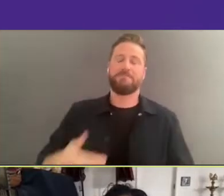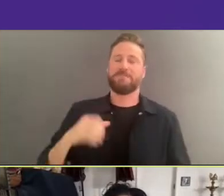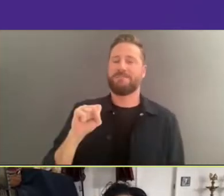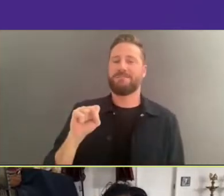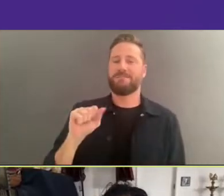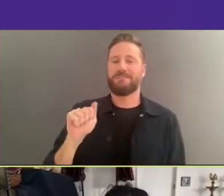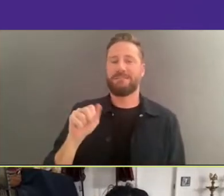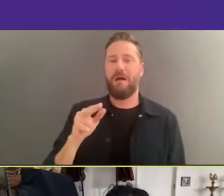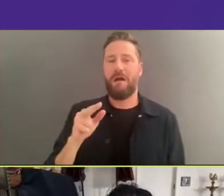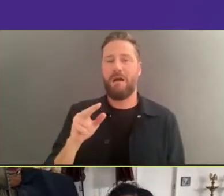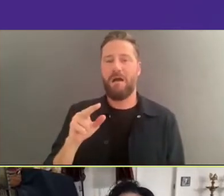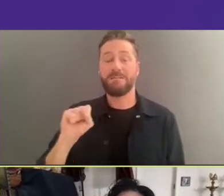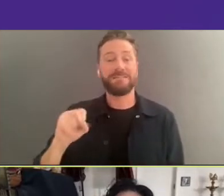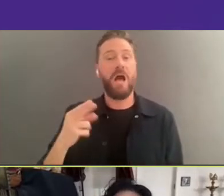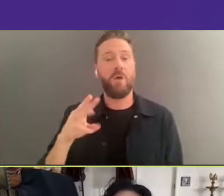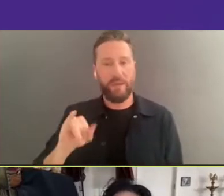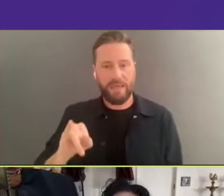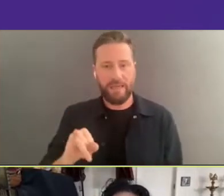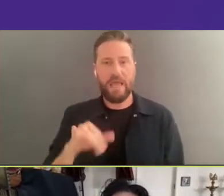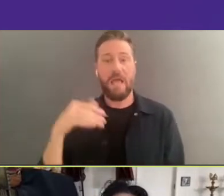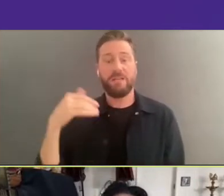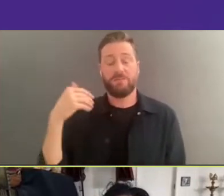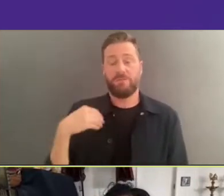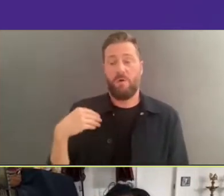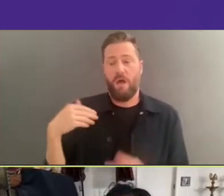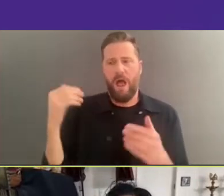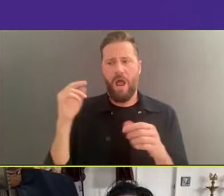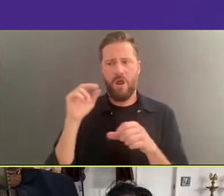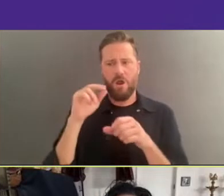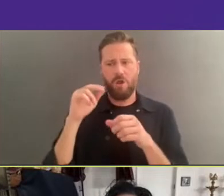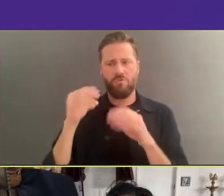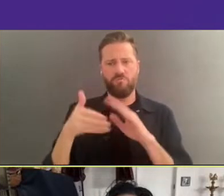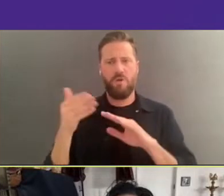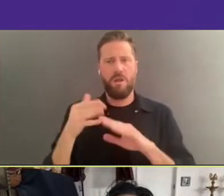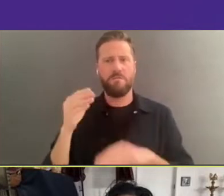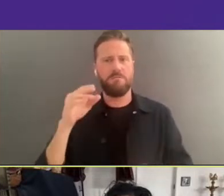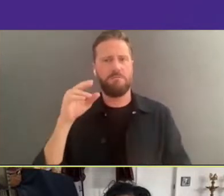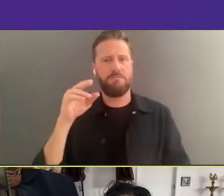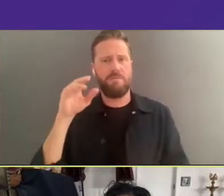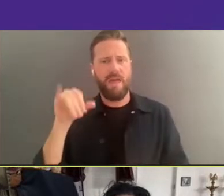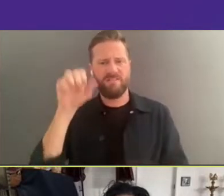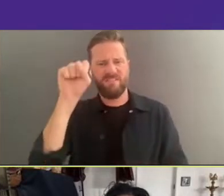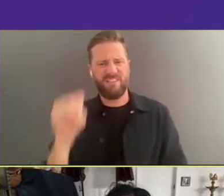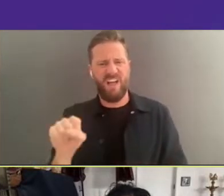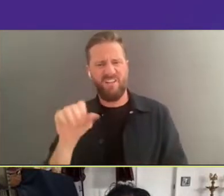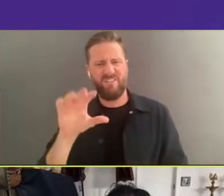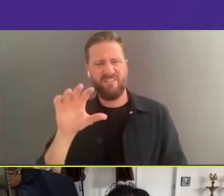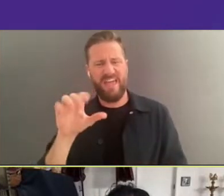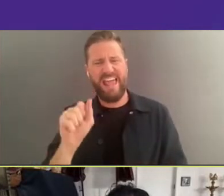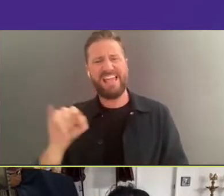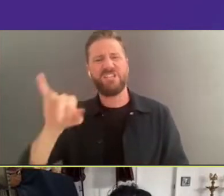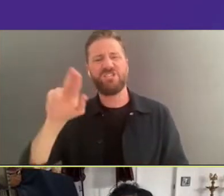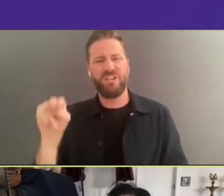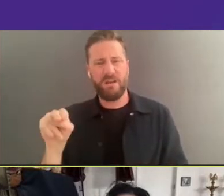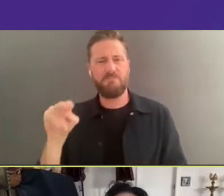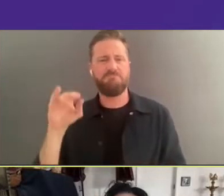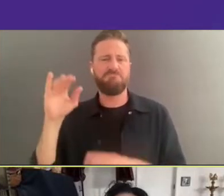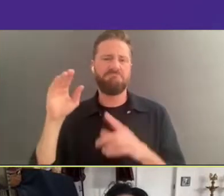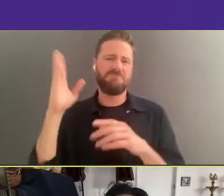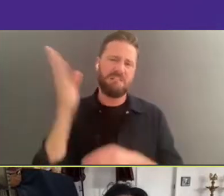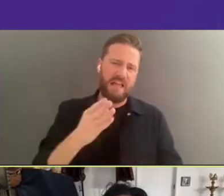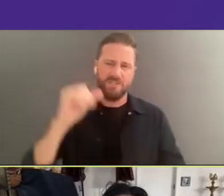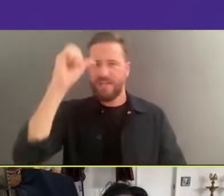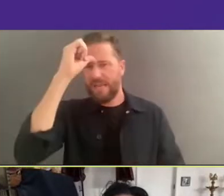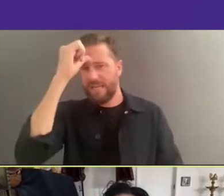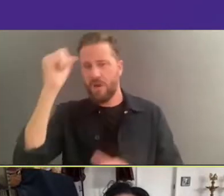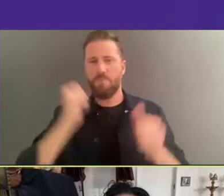run Navatman, and I work in the South Asian / Indian performing arts. It's a broad